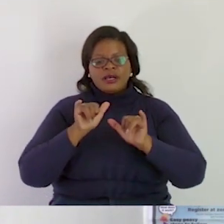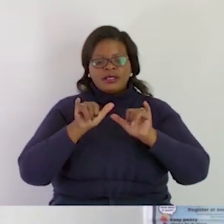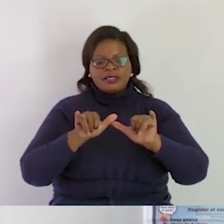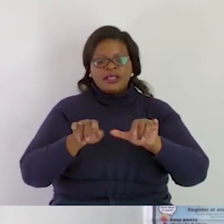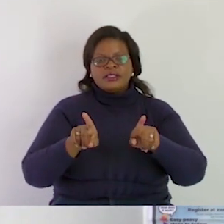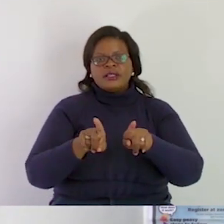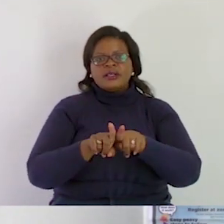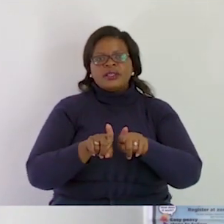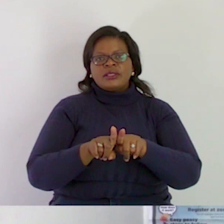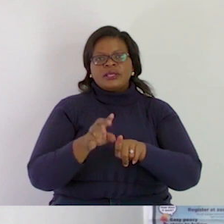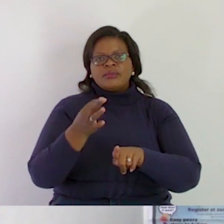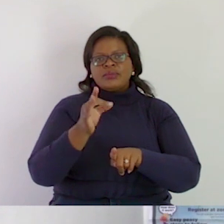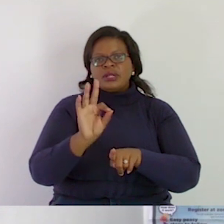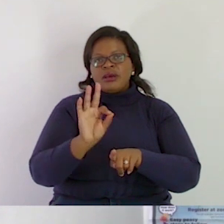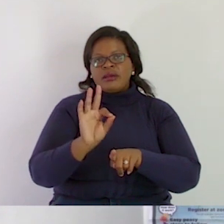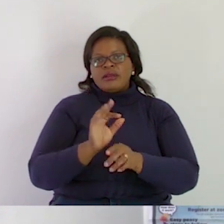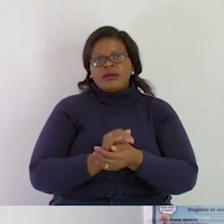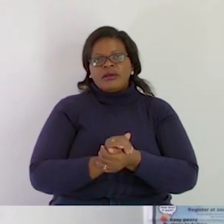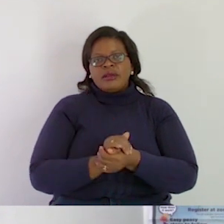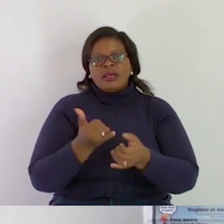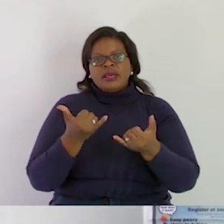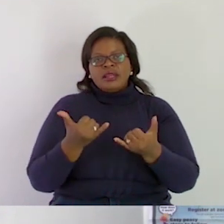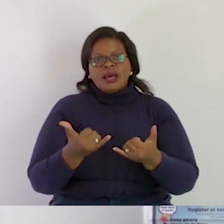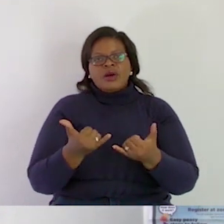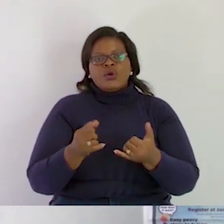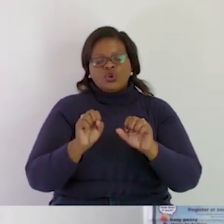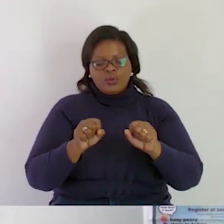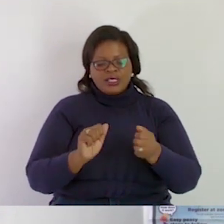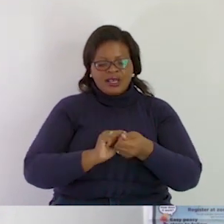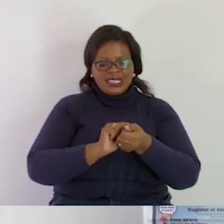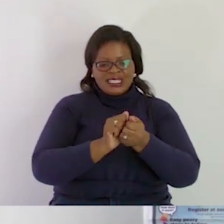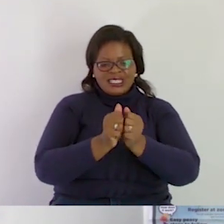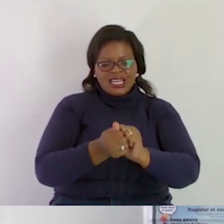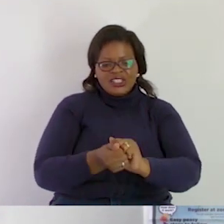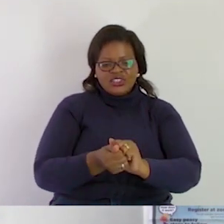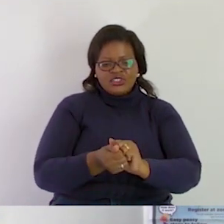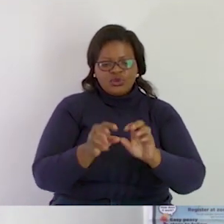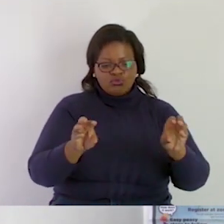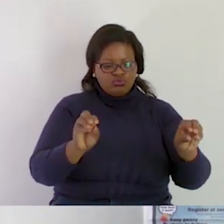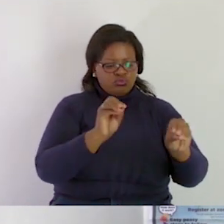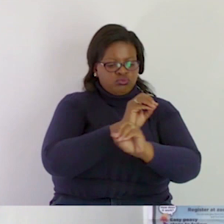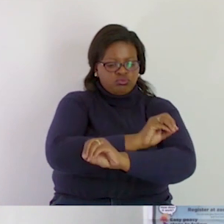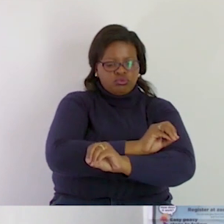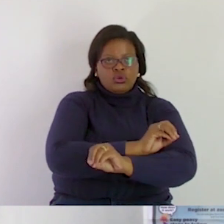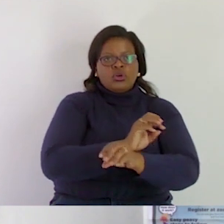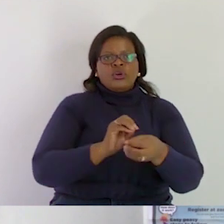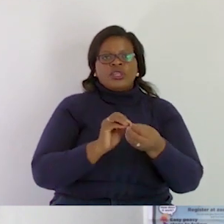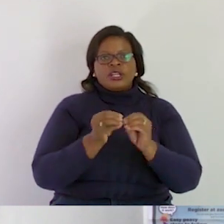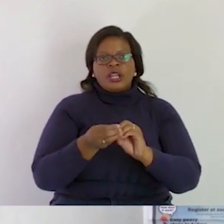answer. So in this manner, you need to change. There is some sort